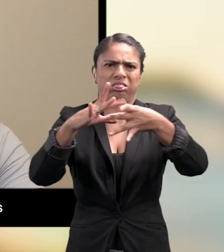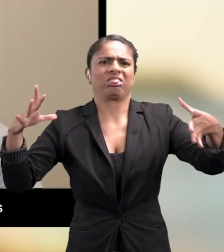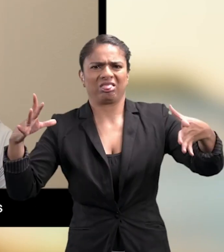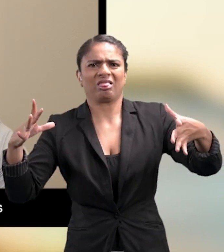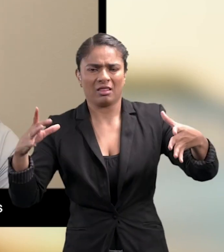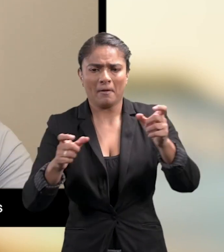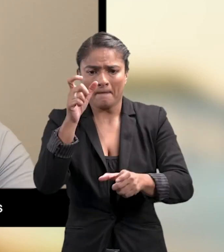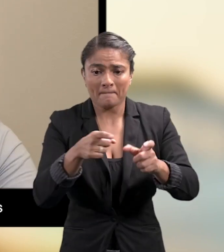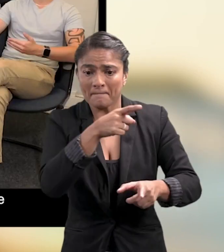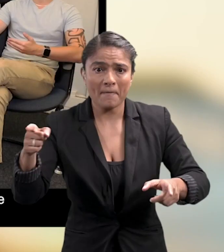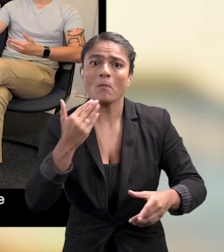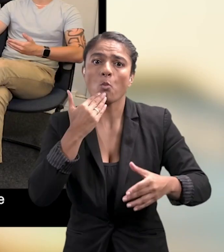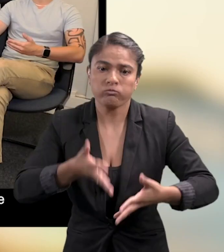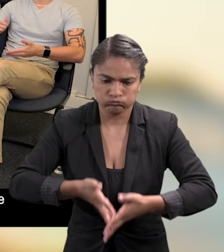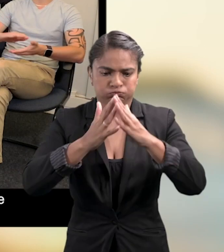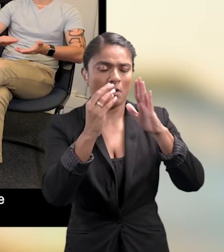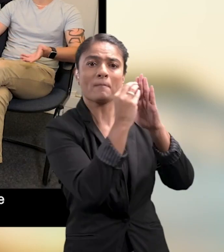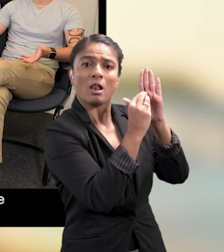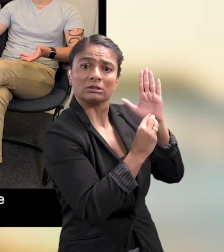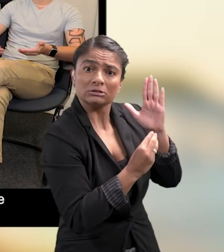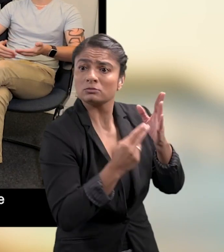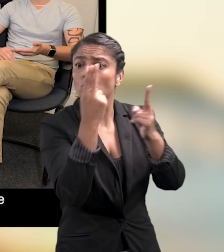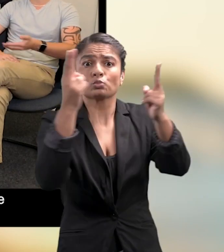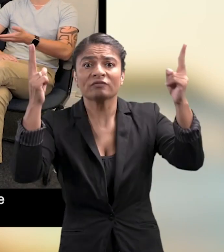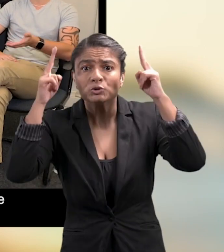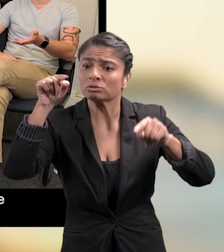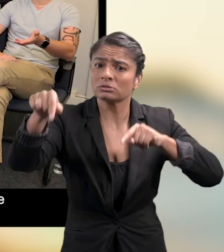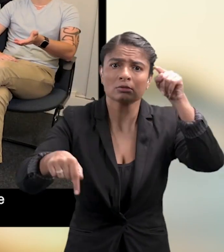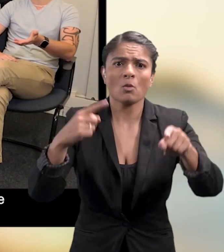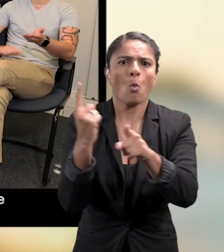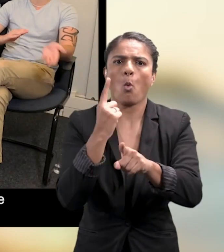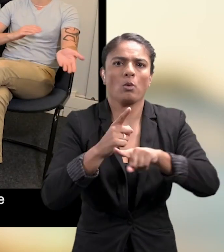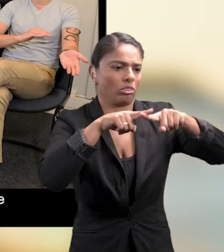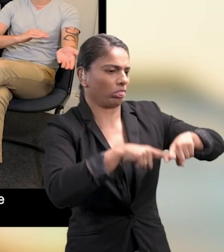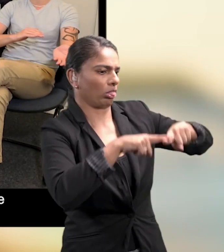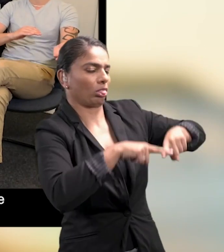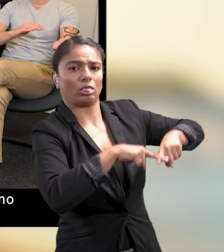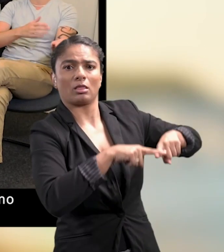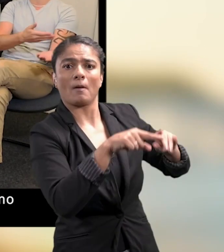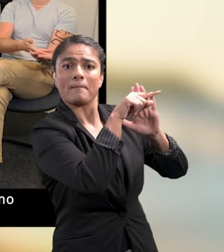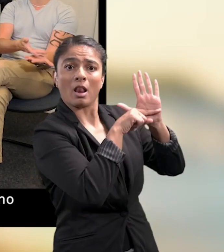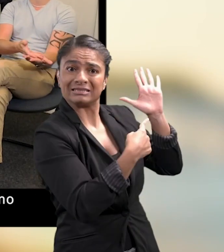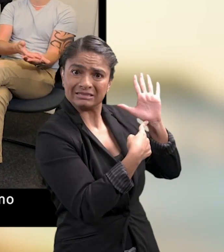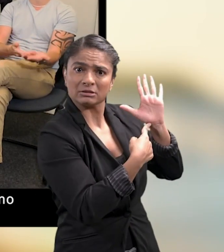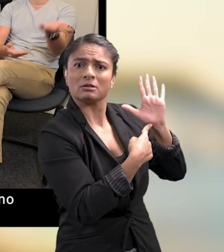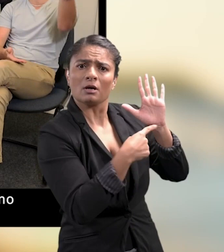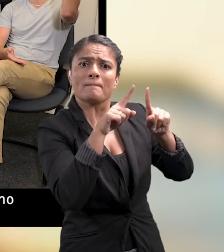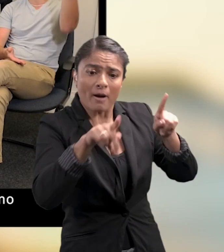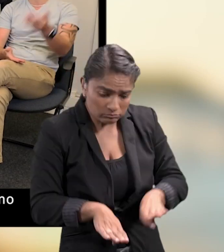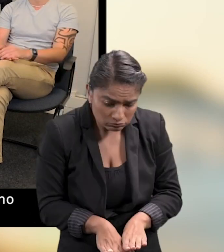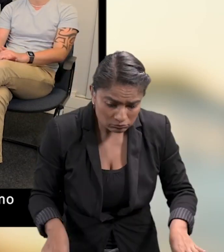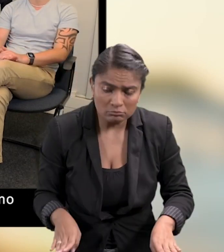people who are making our policies in the higher institutions and the people who are reliant on those policies, who are sitting at the bottom level with